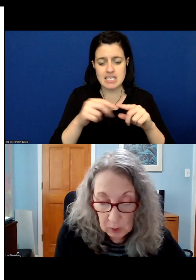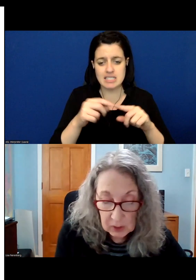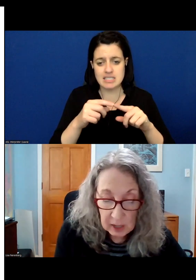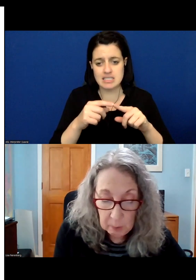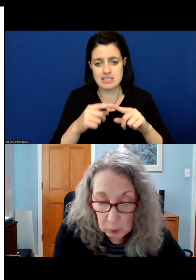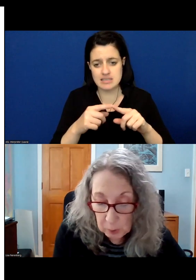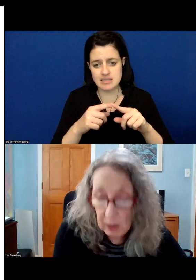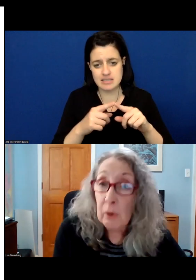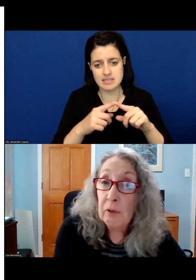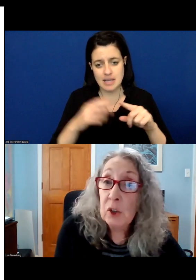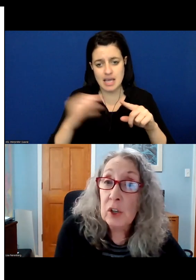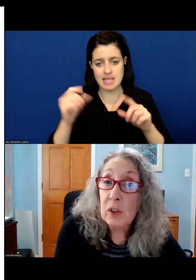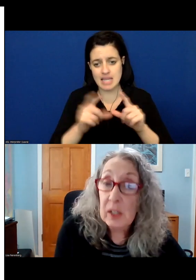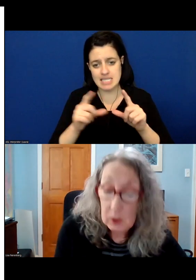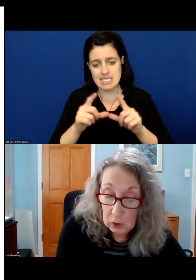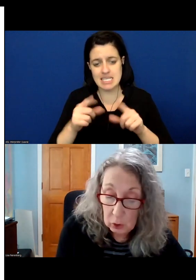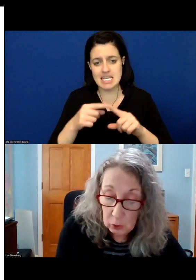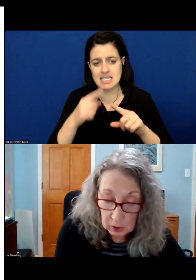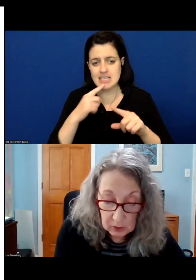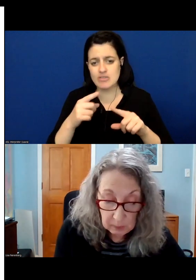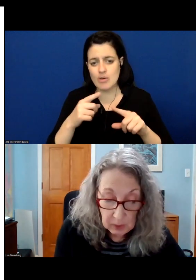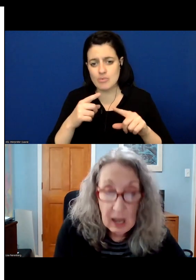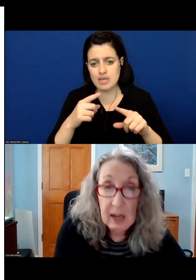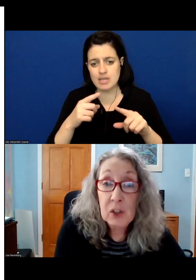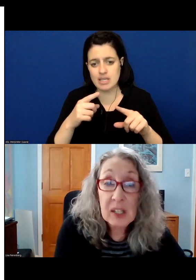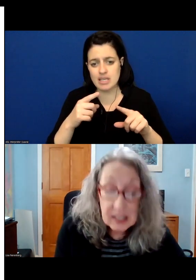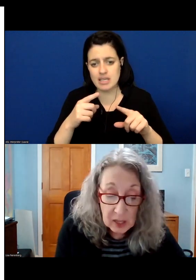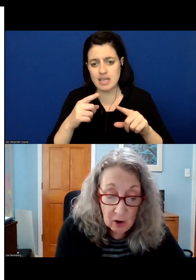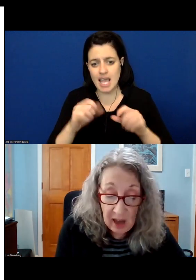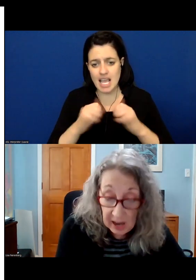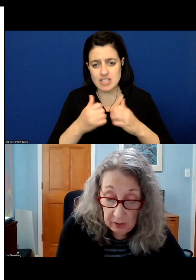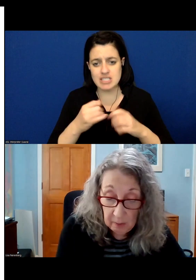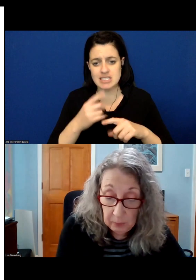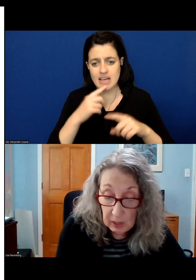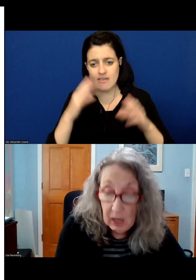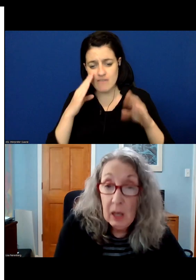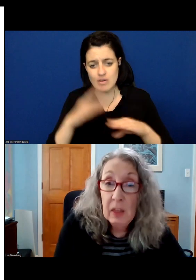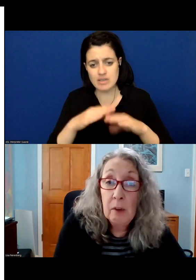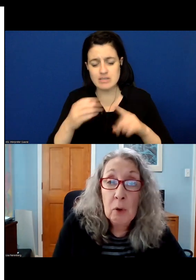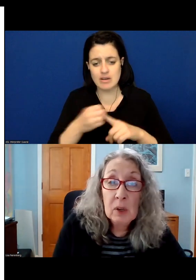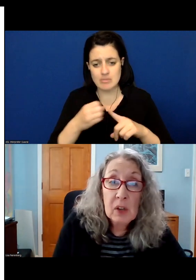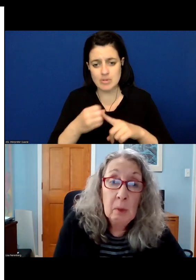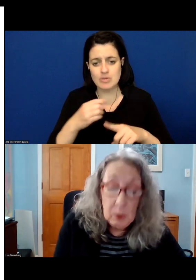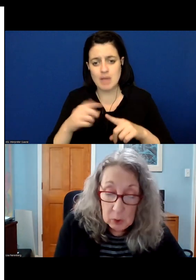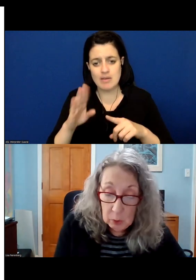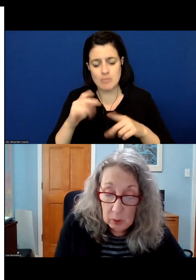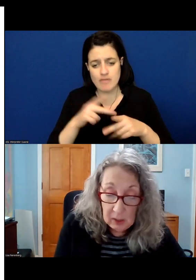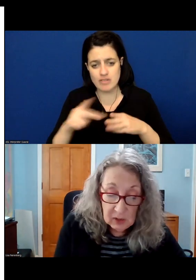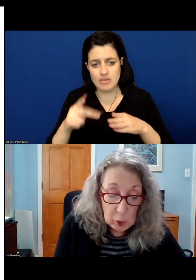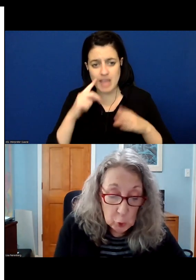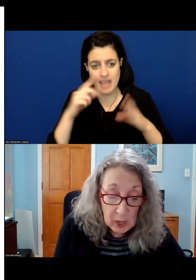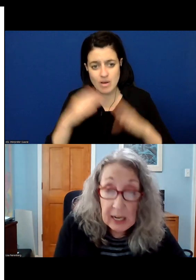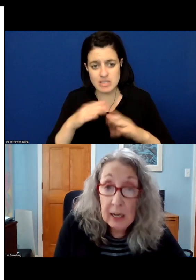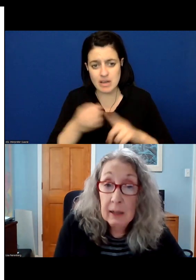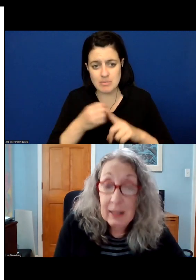really focus on abuse by professionals and institutions. And as you can see, there are a lot of them. They focus on abuse through